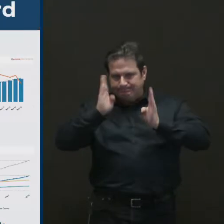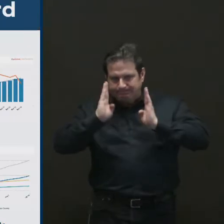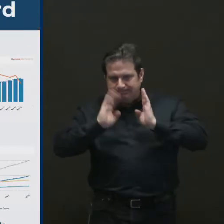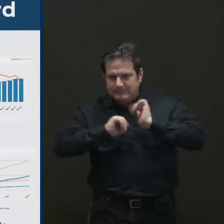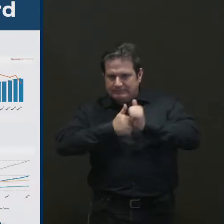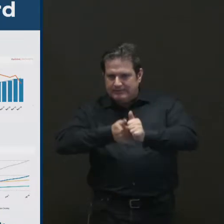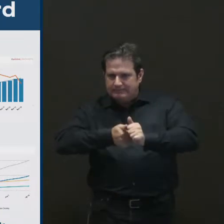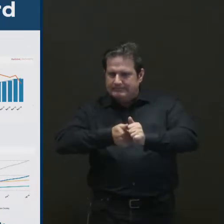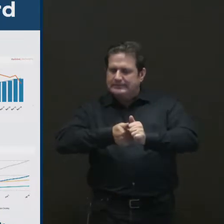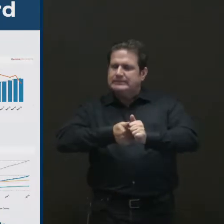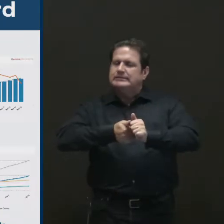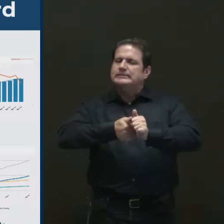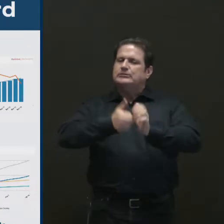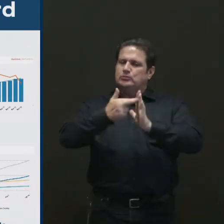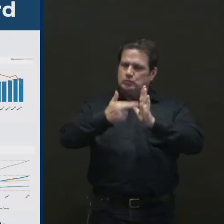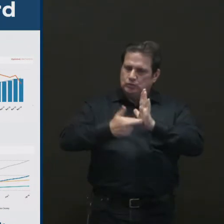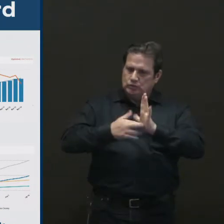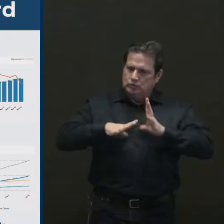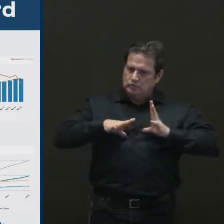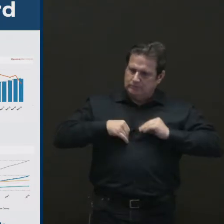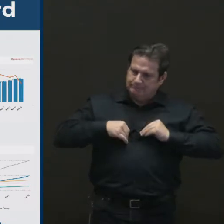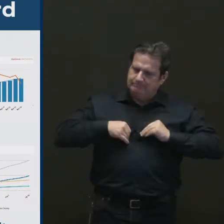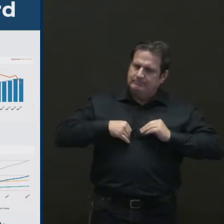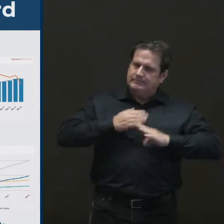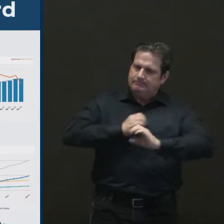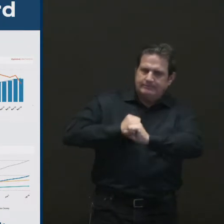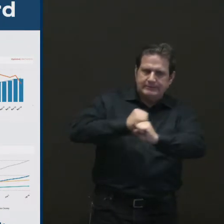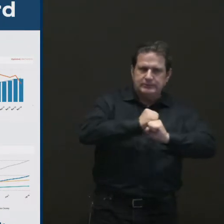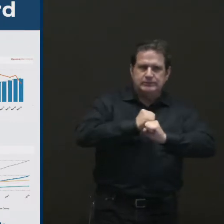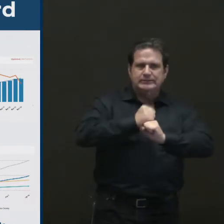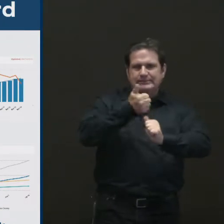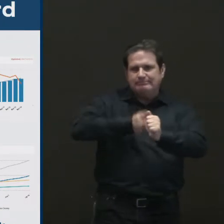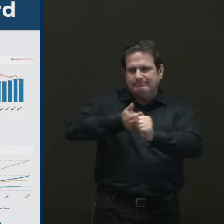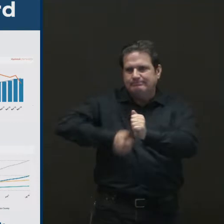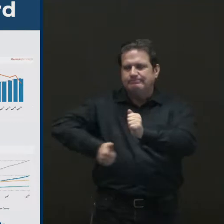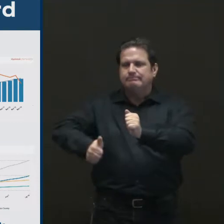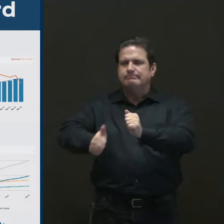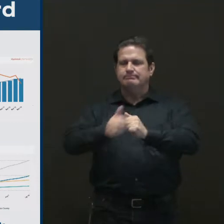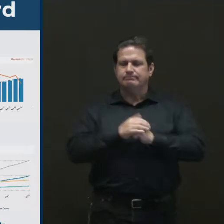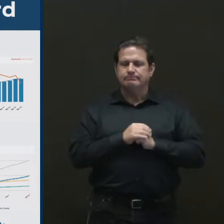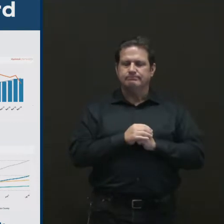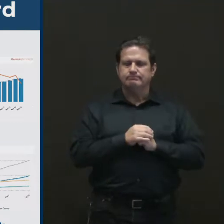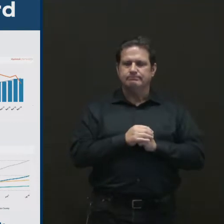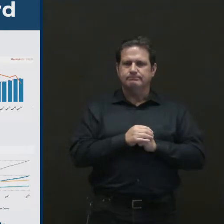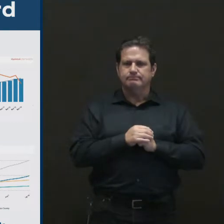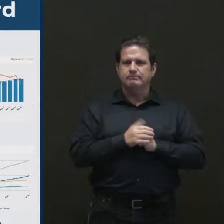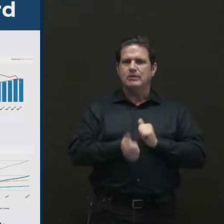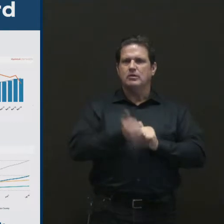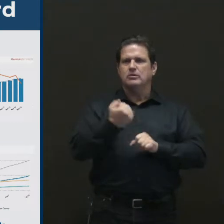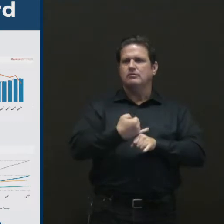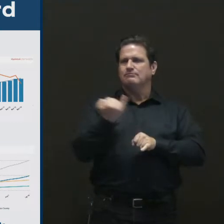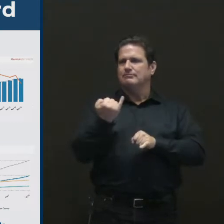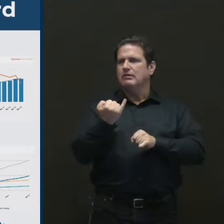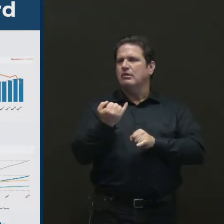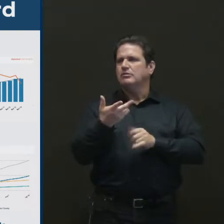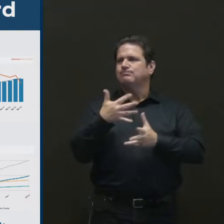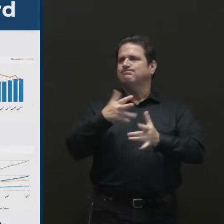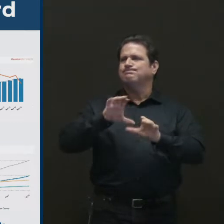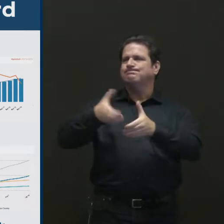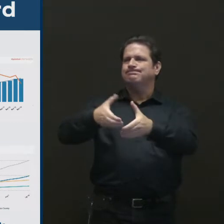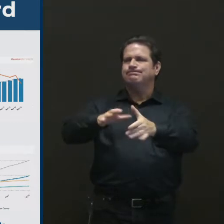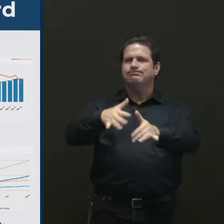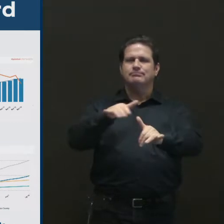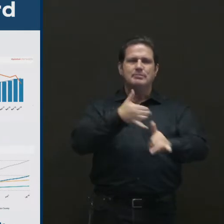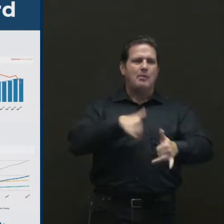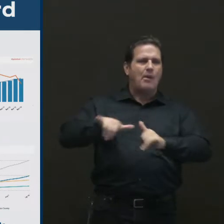following the rules and protecting one another, frankly. And mostly it's off-campus social activities,